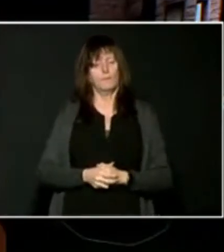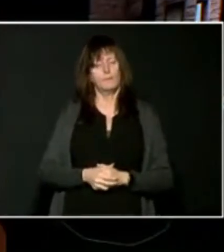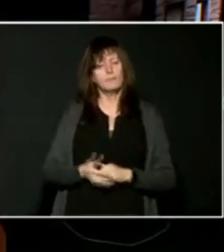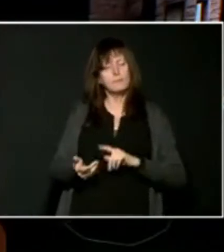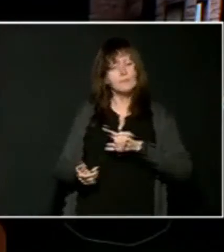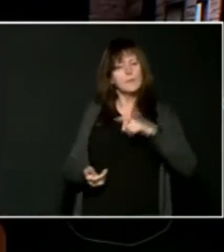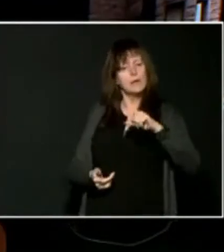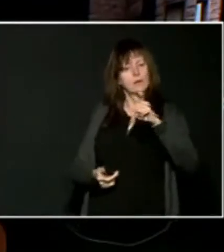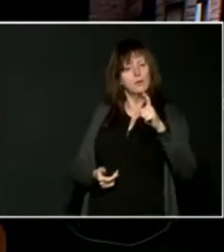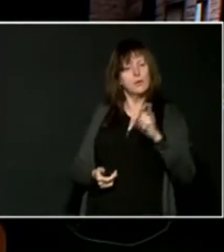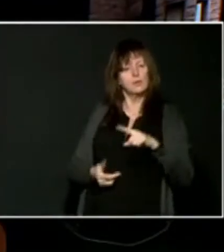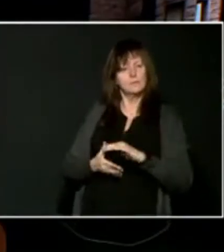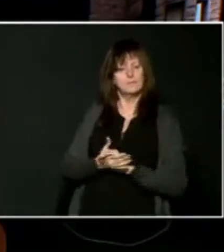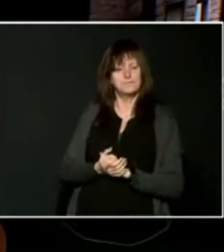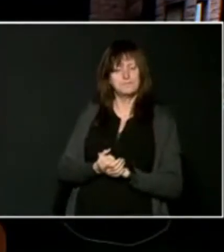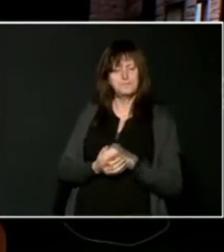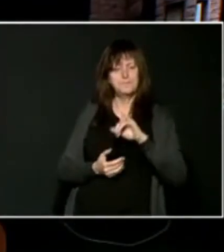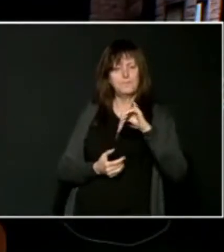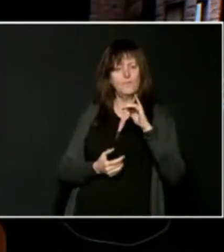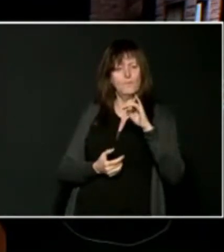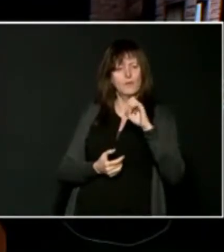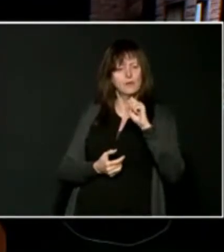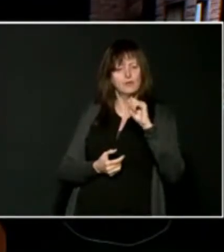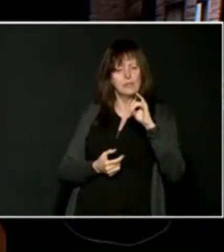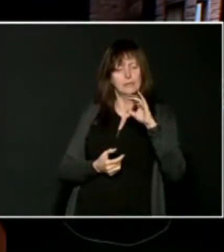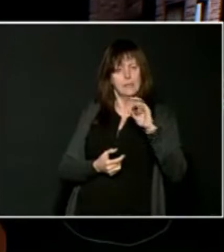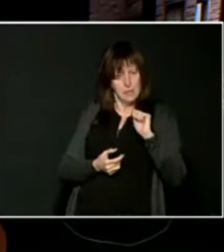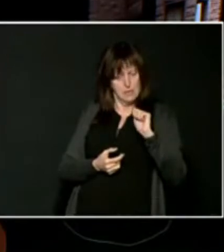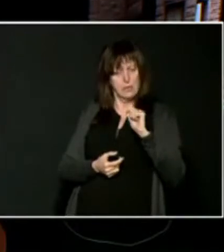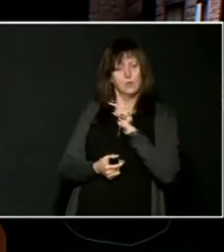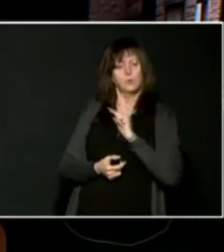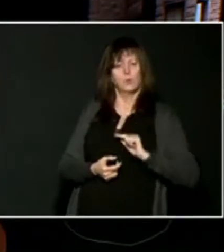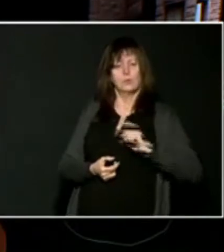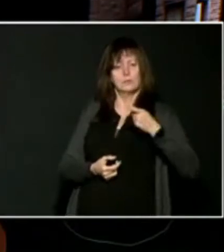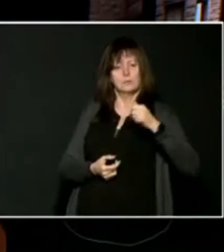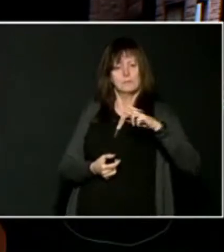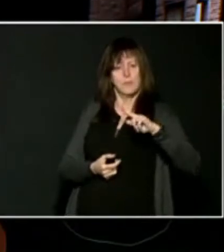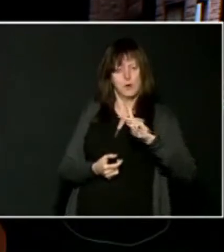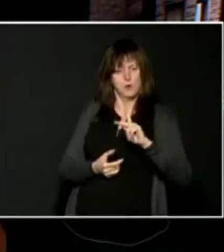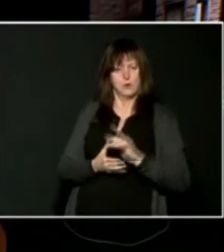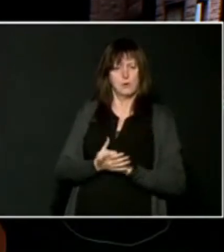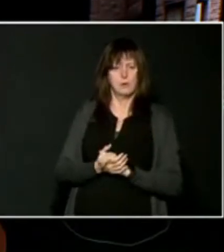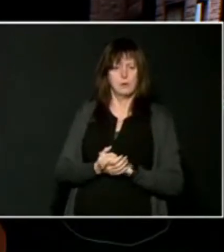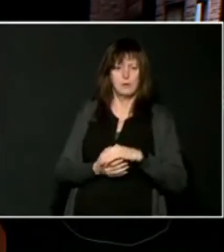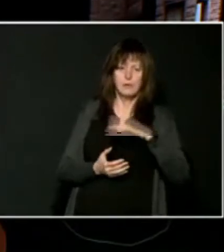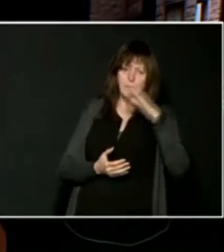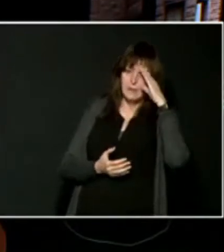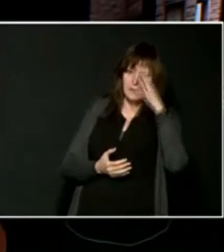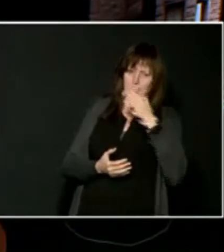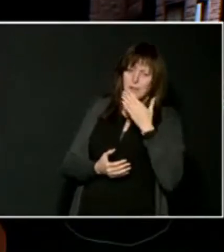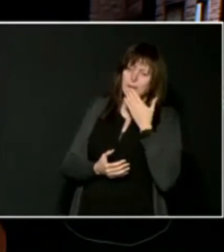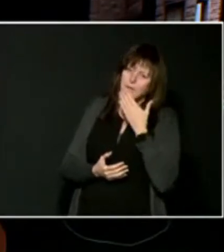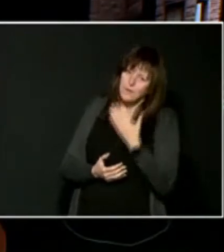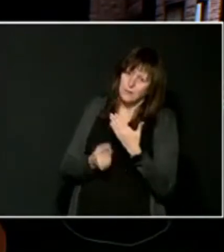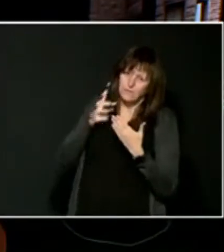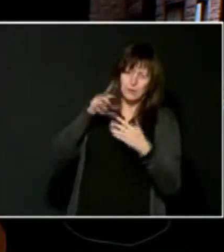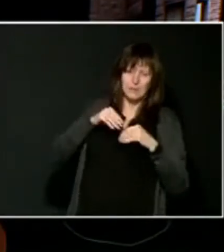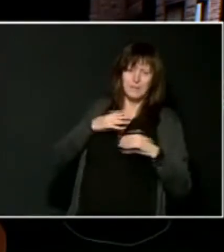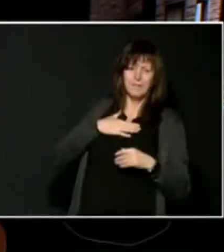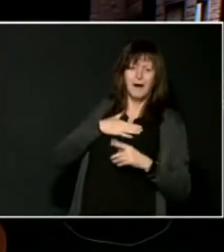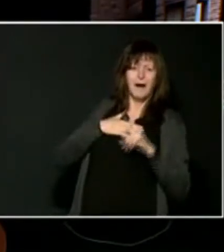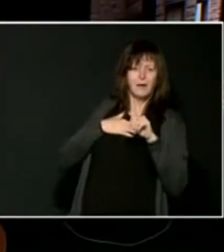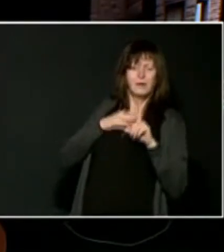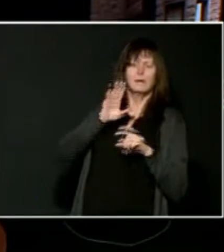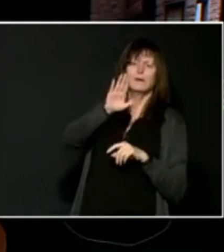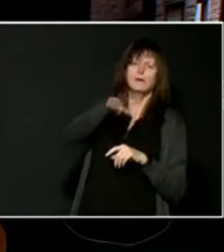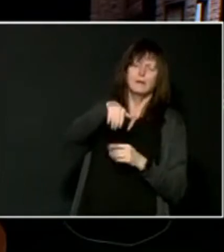Jessica Smith with Queen's Park Briefing. Please go ahead. Hi, thanks so much for taking my question. Dr. Brown, the